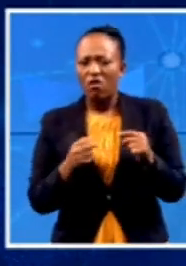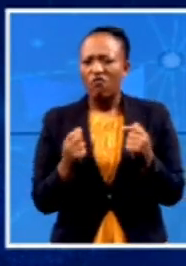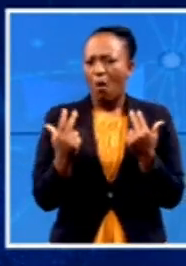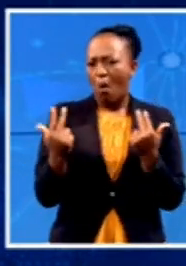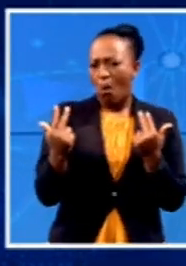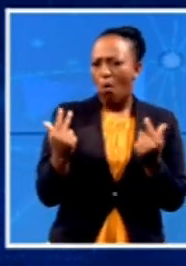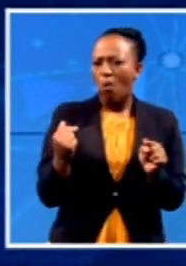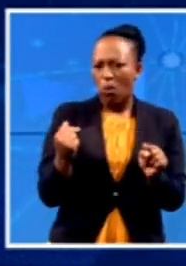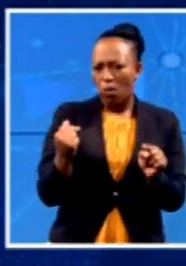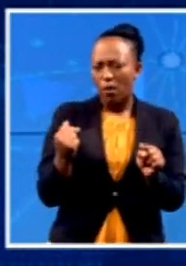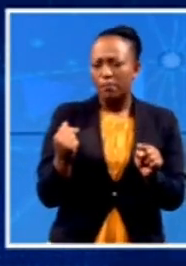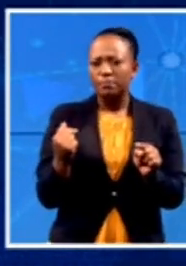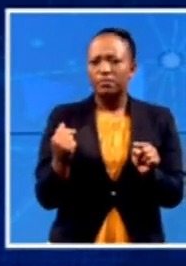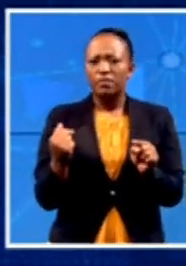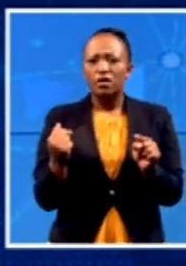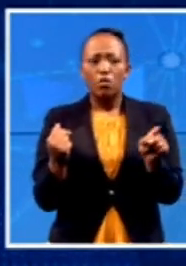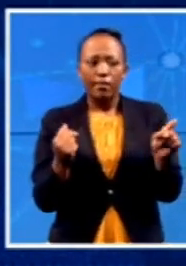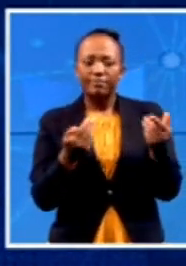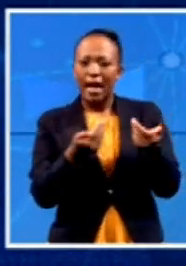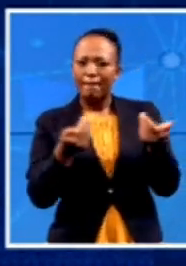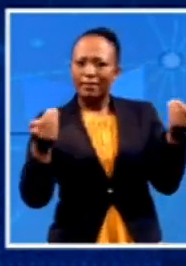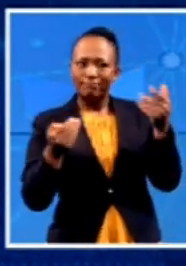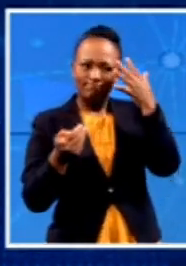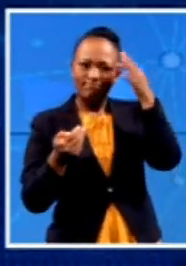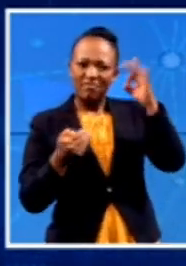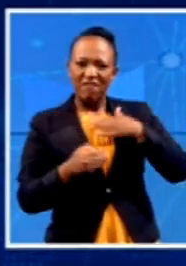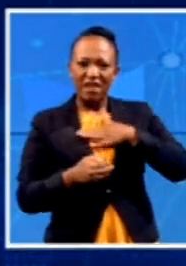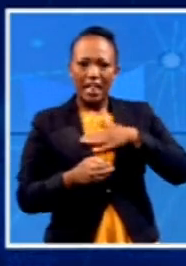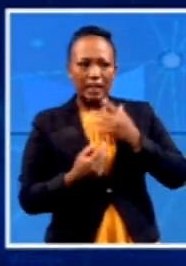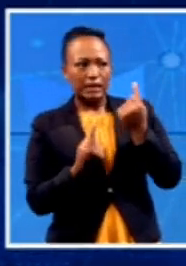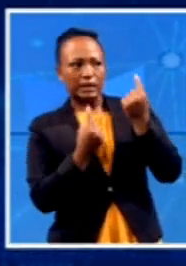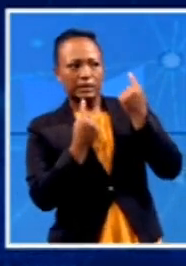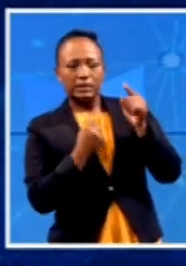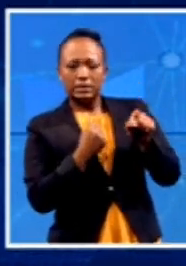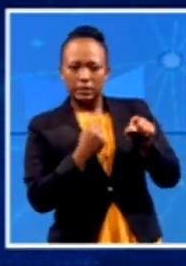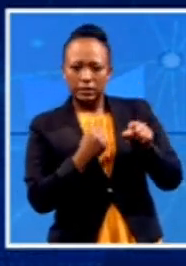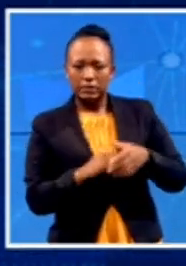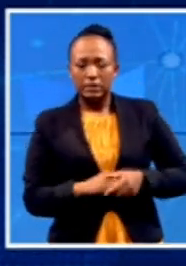apartheid government. I think a lot of propaganda had gone out